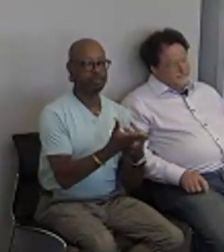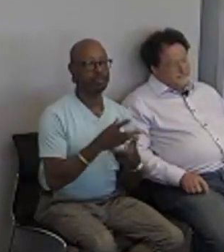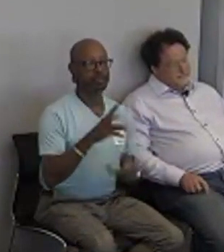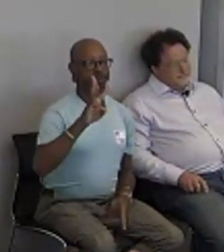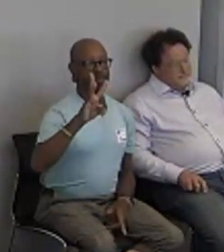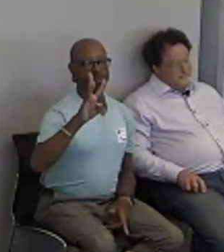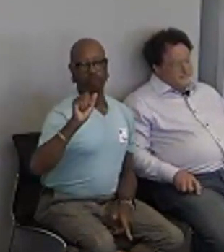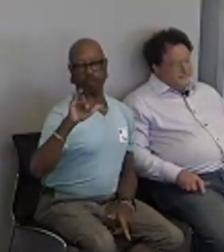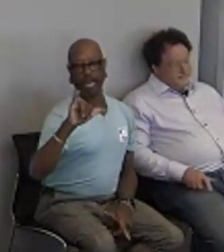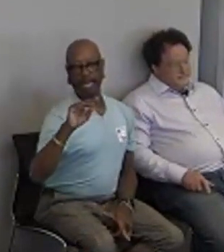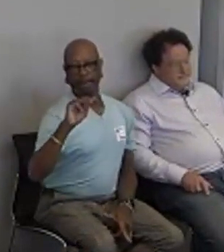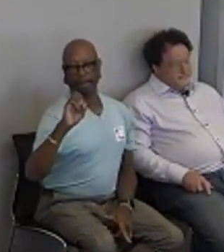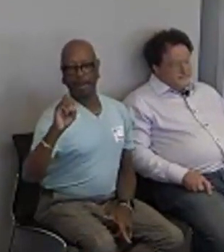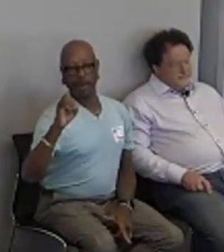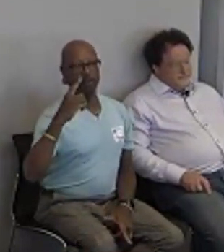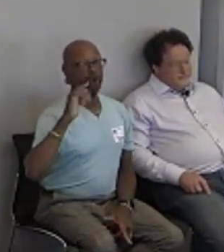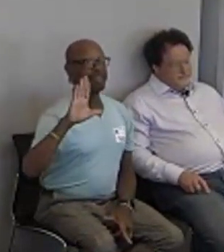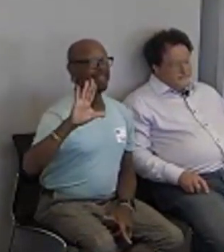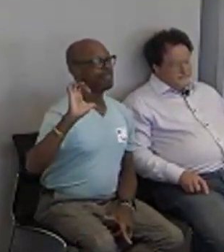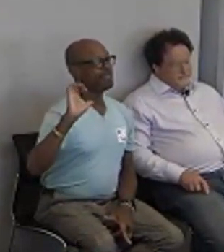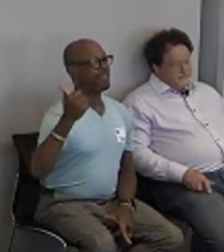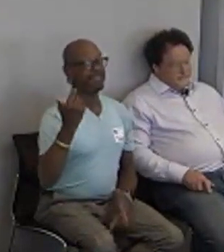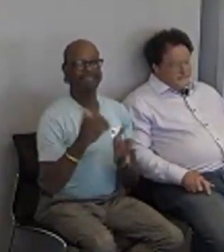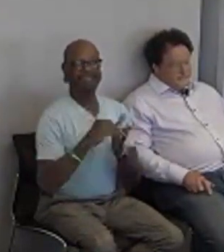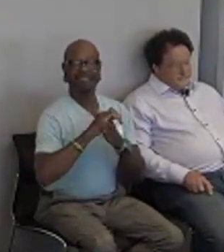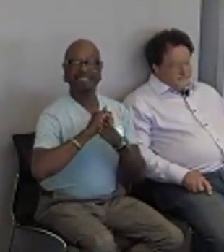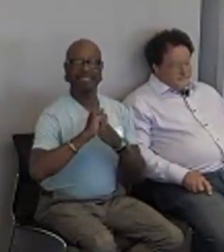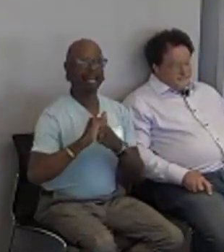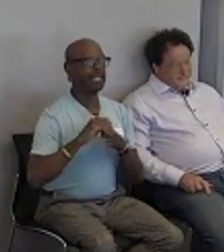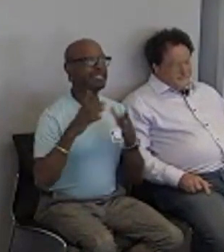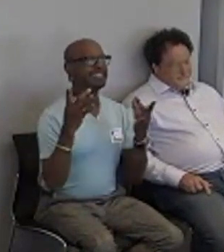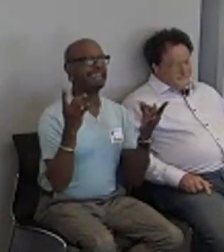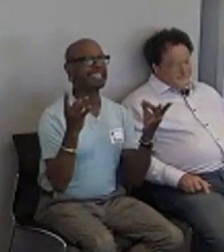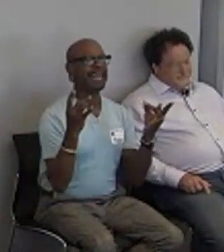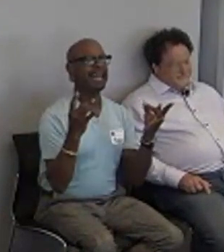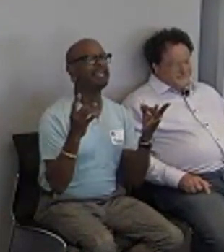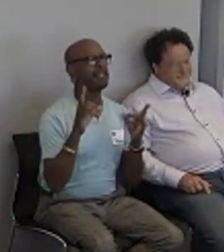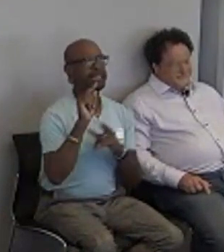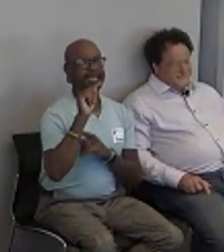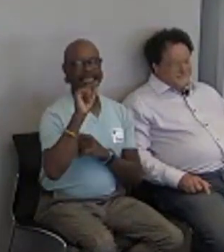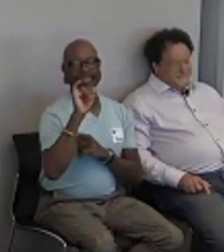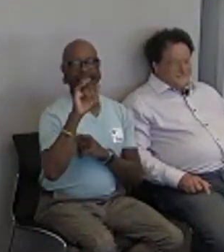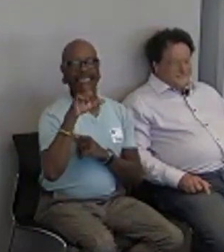Waymo for their $10,000 Tactile Titan sponsorship.